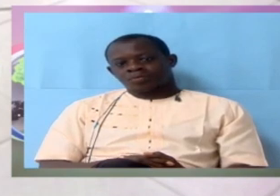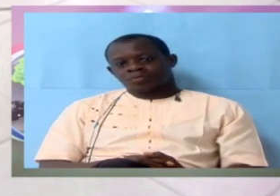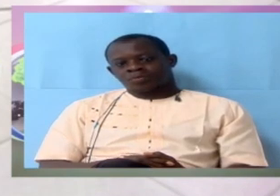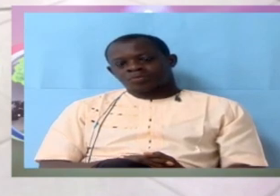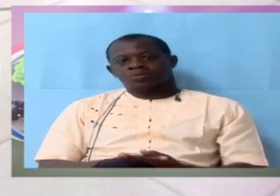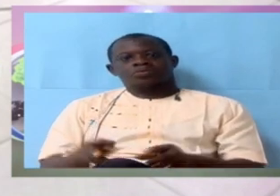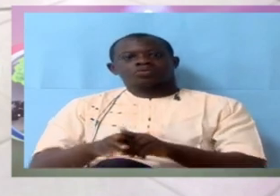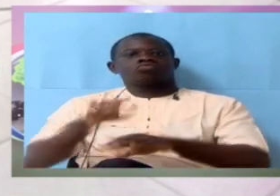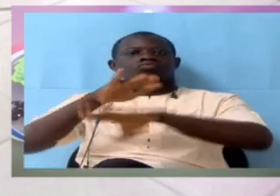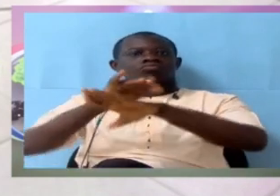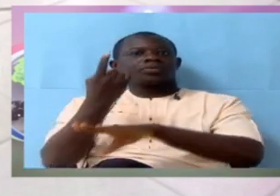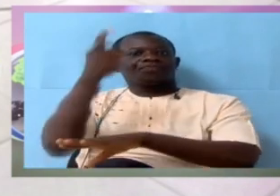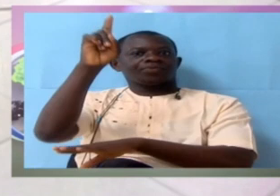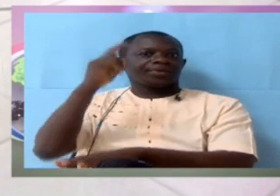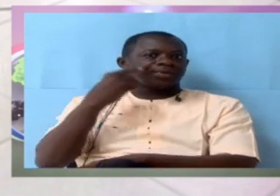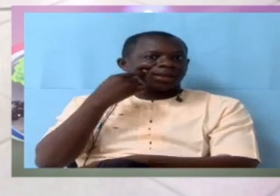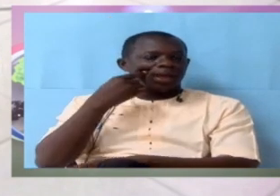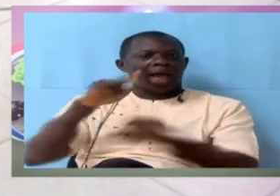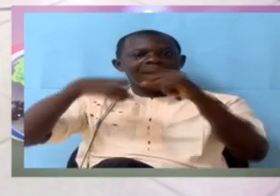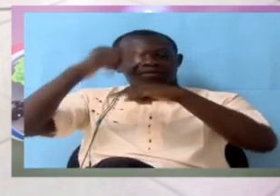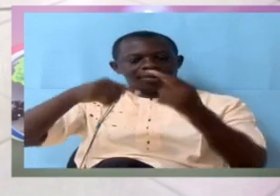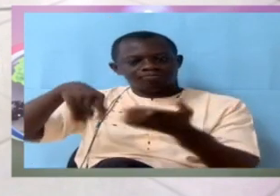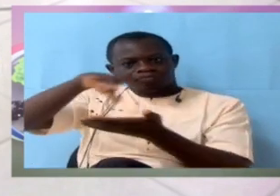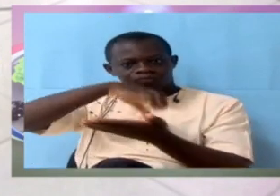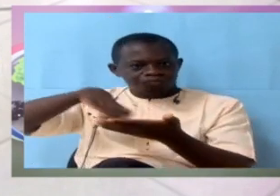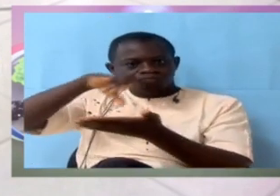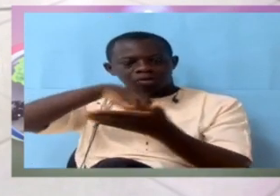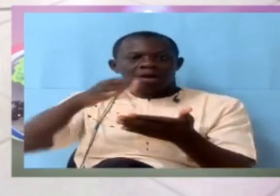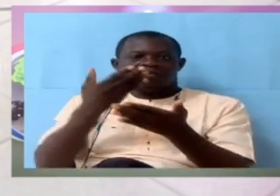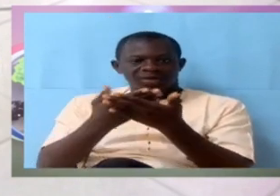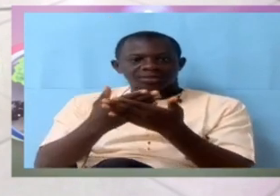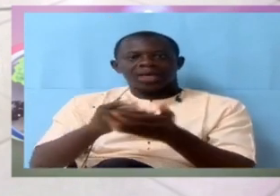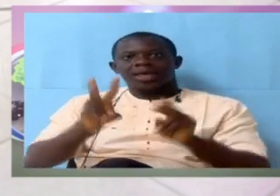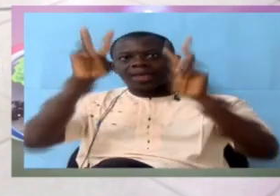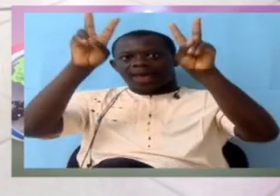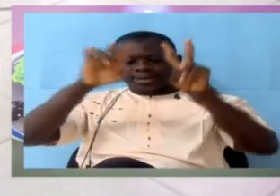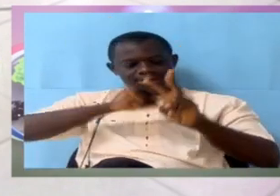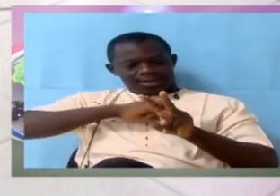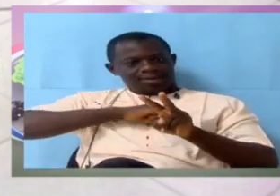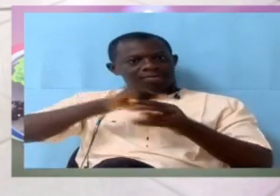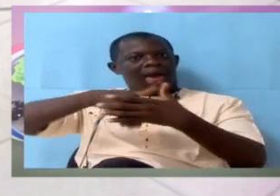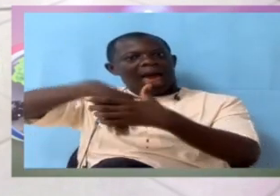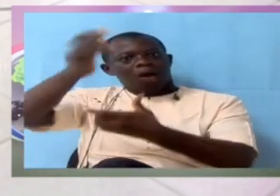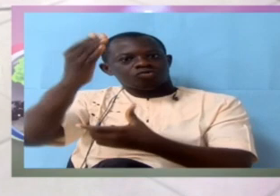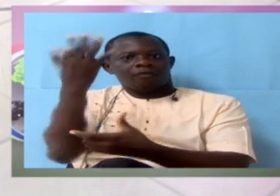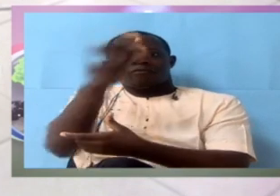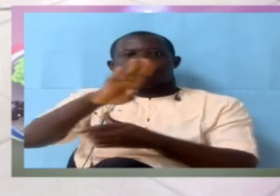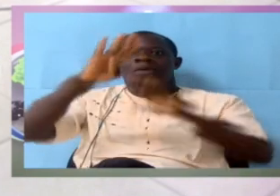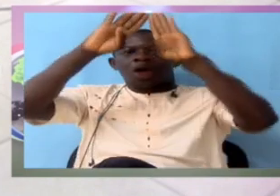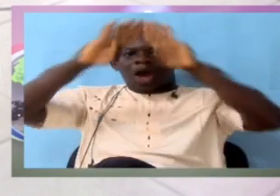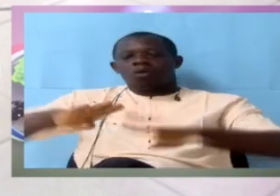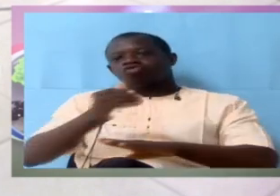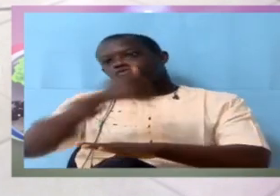Well, on the first day after this mixture was prepared, Yaya Jammeh himself came out from the other house and came into